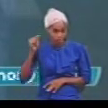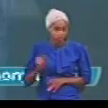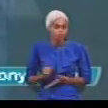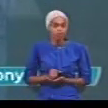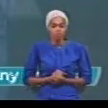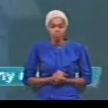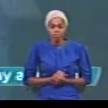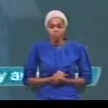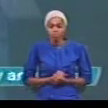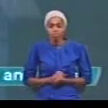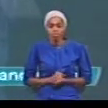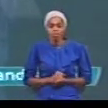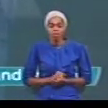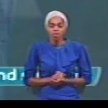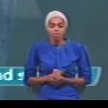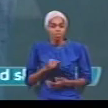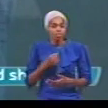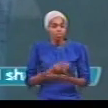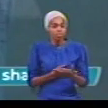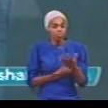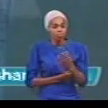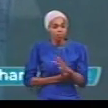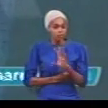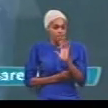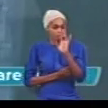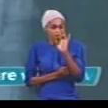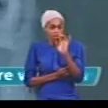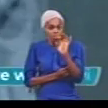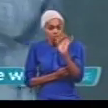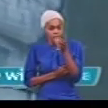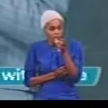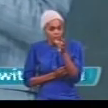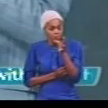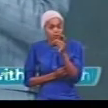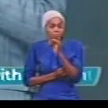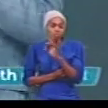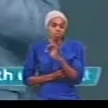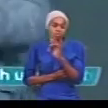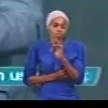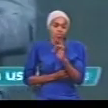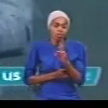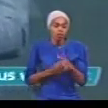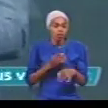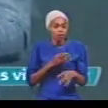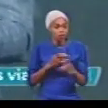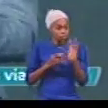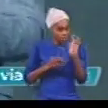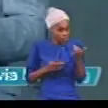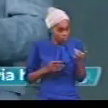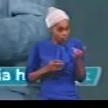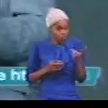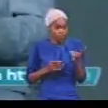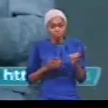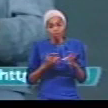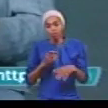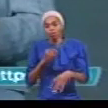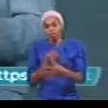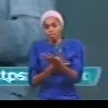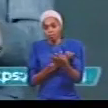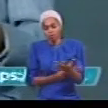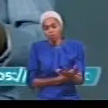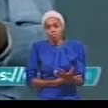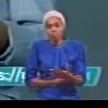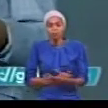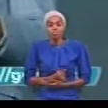Mulungushi International Conference Center at the KKICC wing. Menbo is where we are.